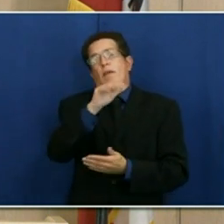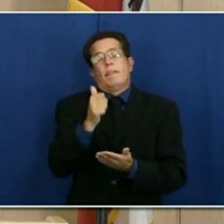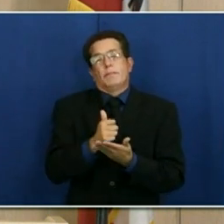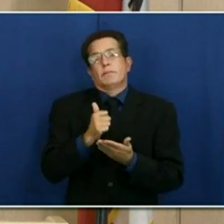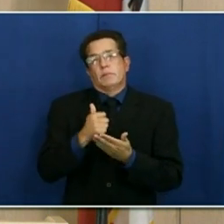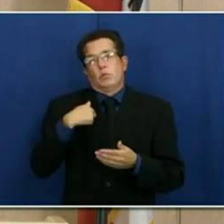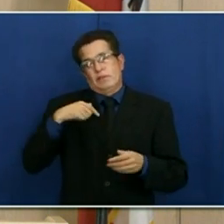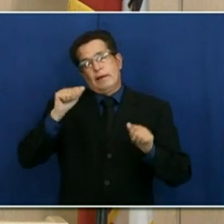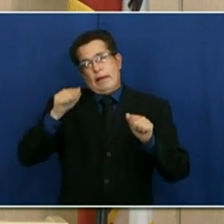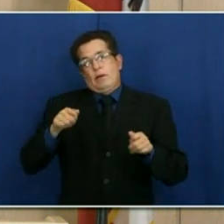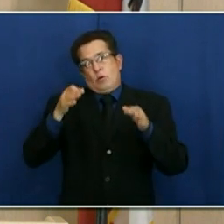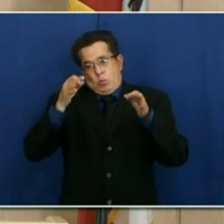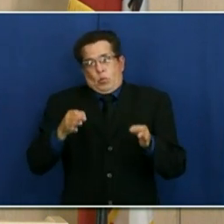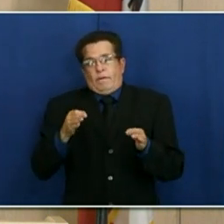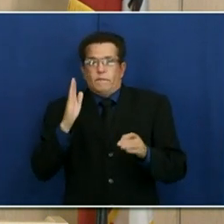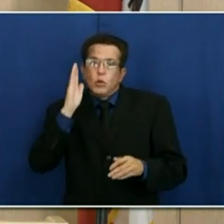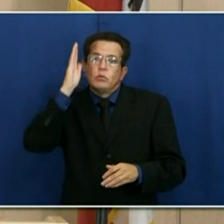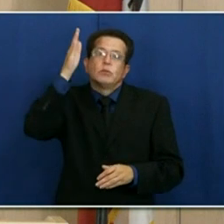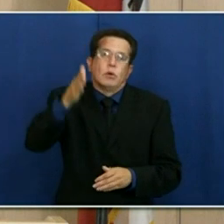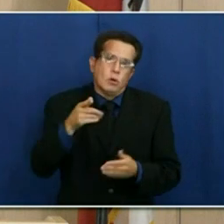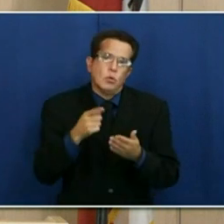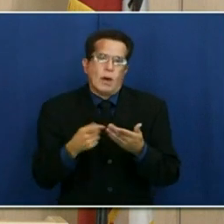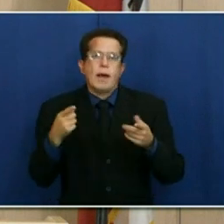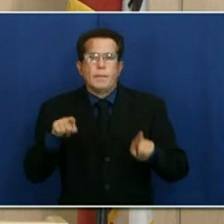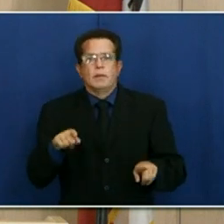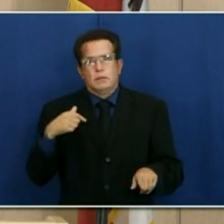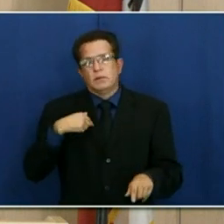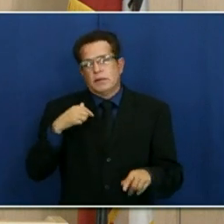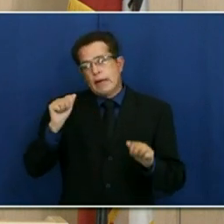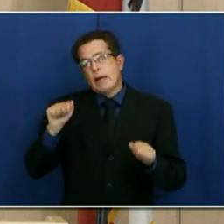each day. With that, we'll go to our call-in questions for today.